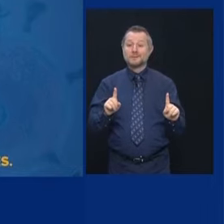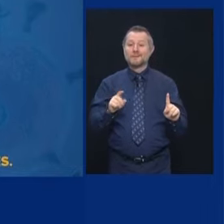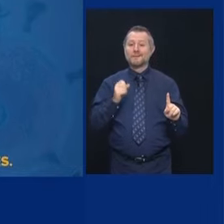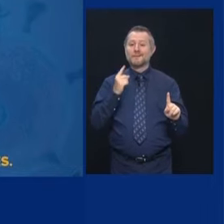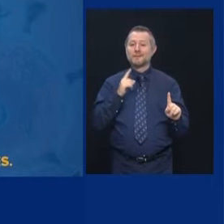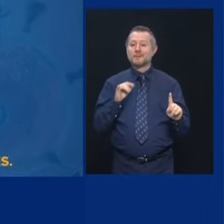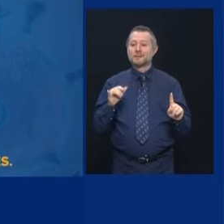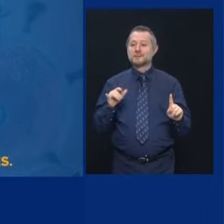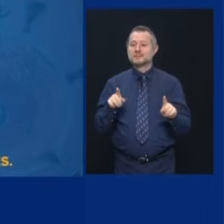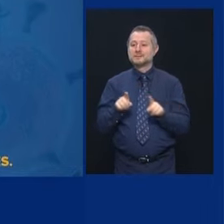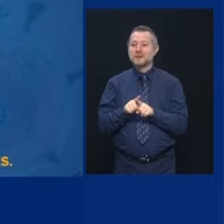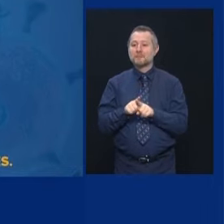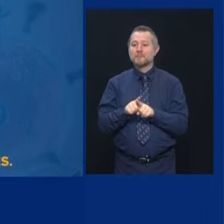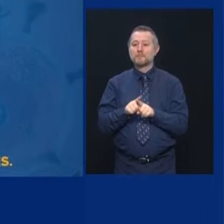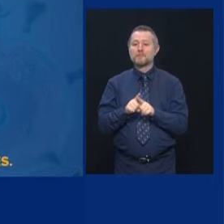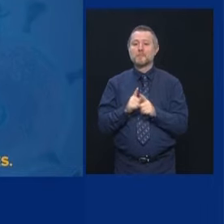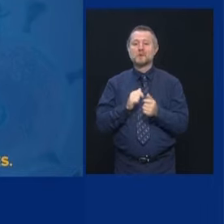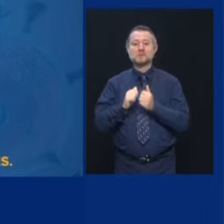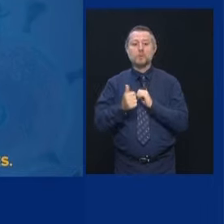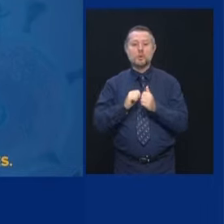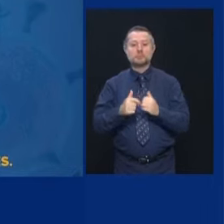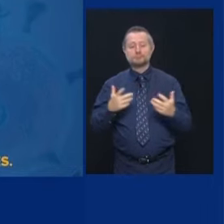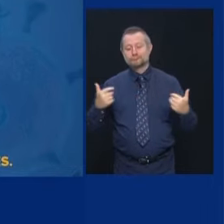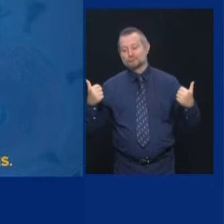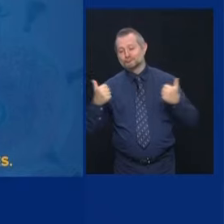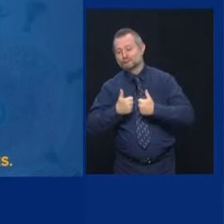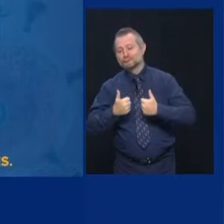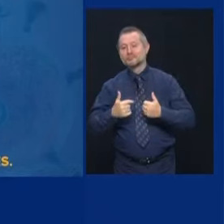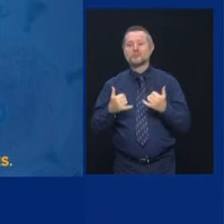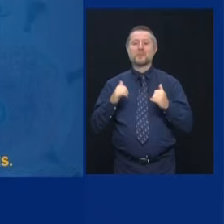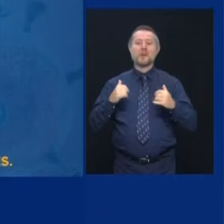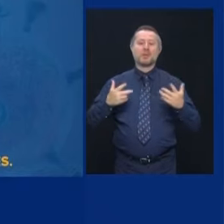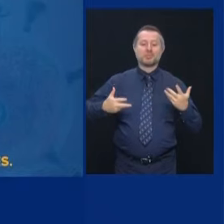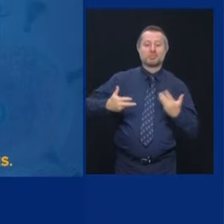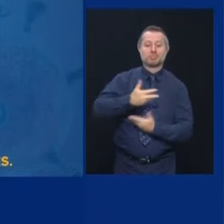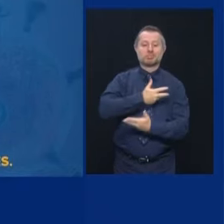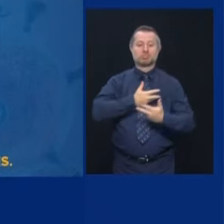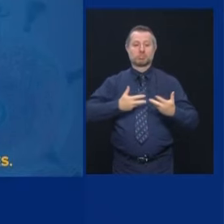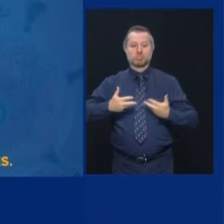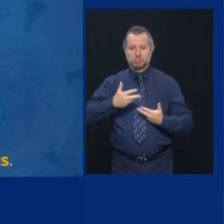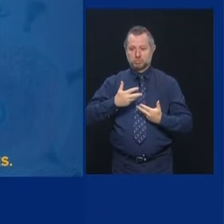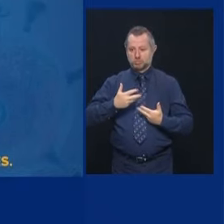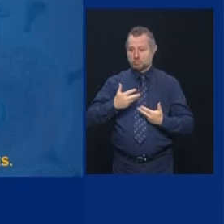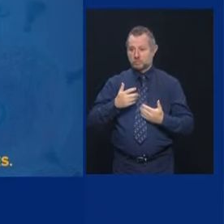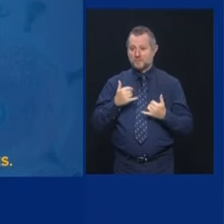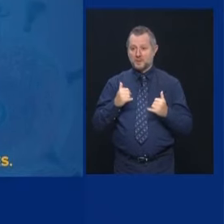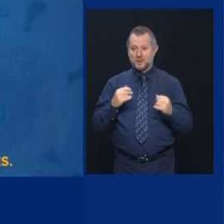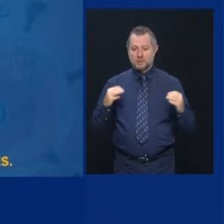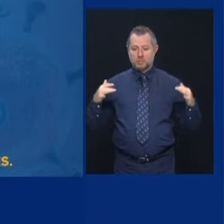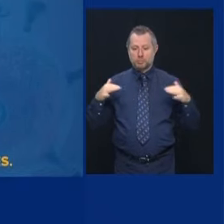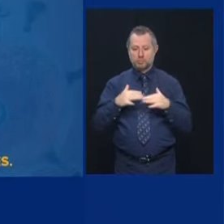same hockey team, or on the same soccer team, or they play together in the playground.